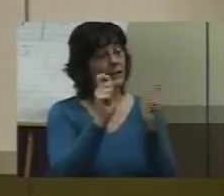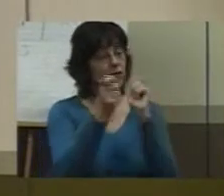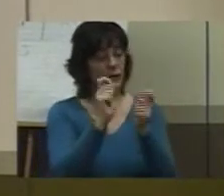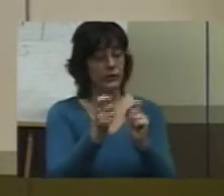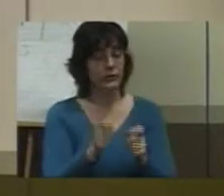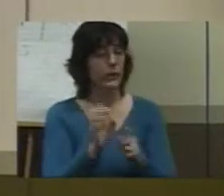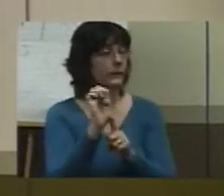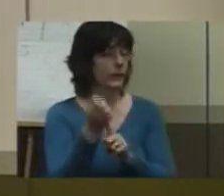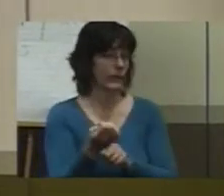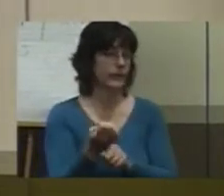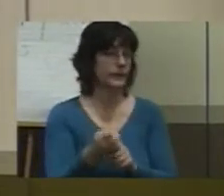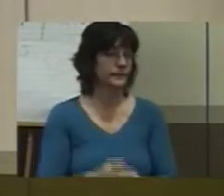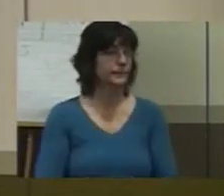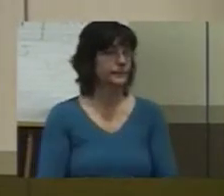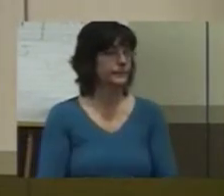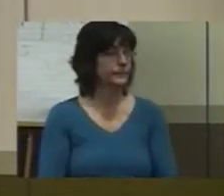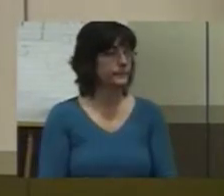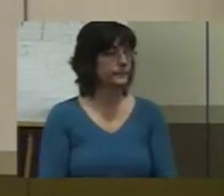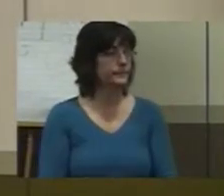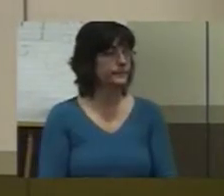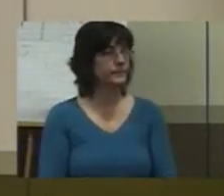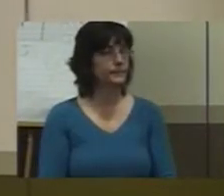things around in the environment.